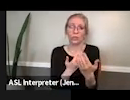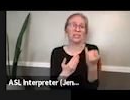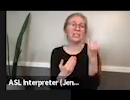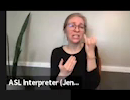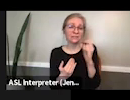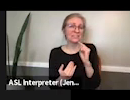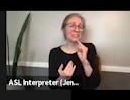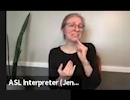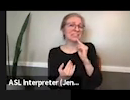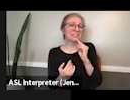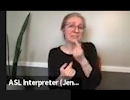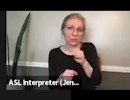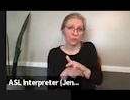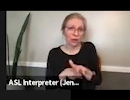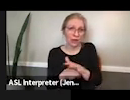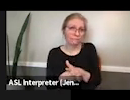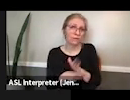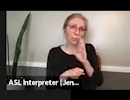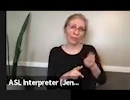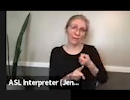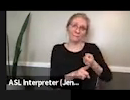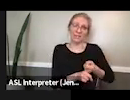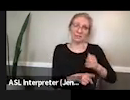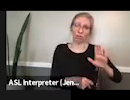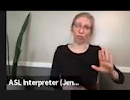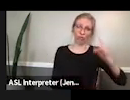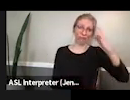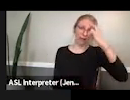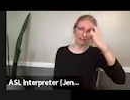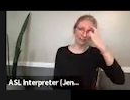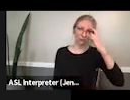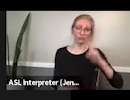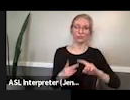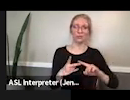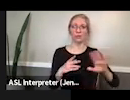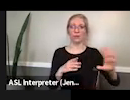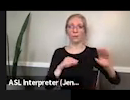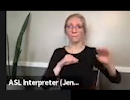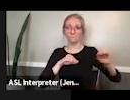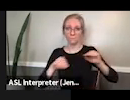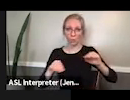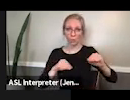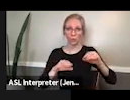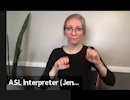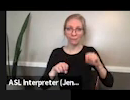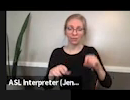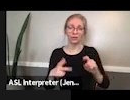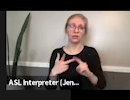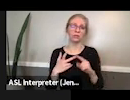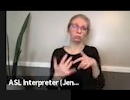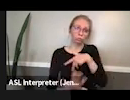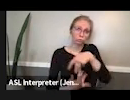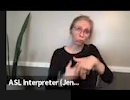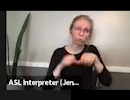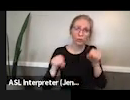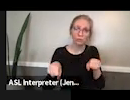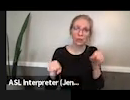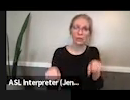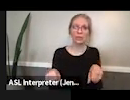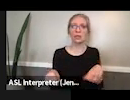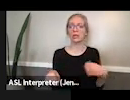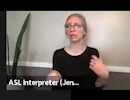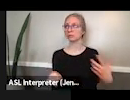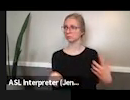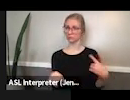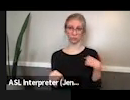enough that it impacts their cognition and their motor ability and their social ability. And do we